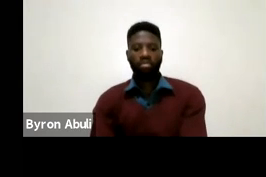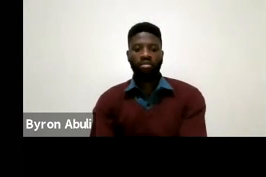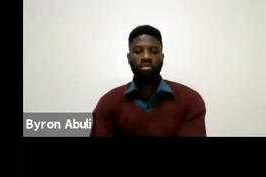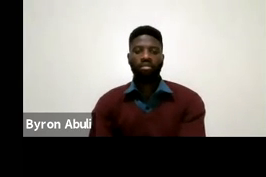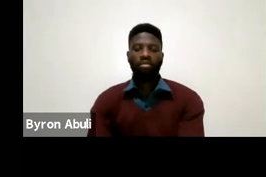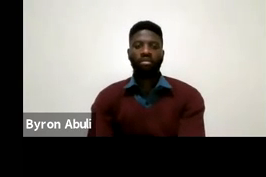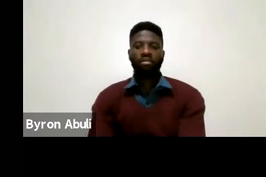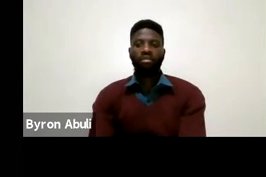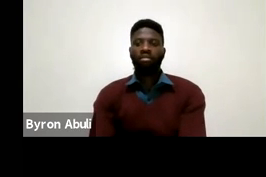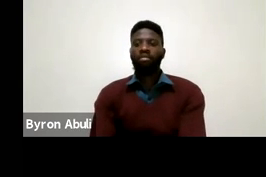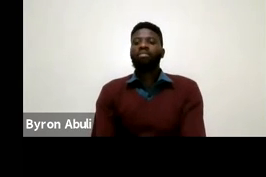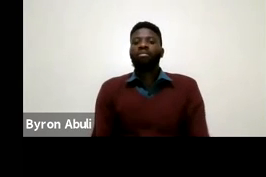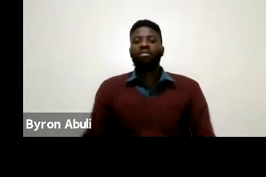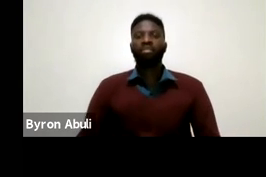day.